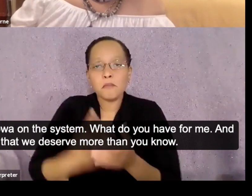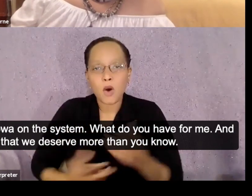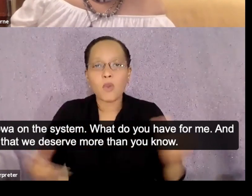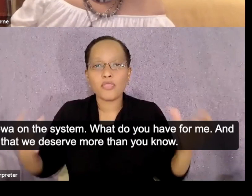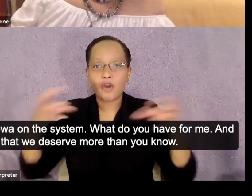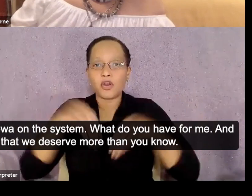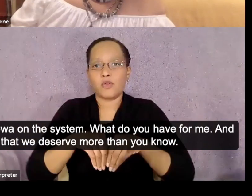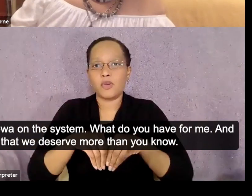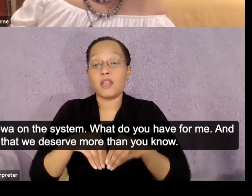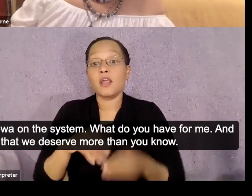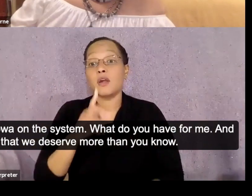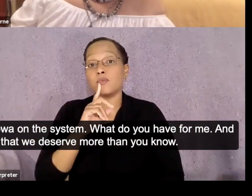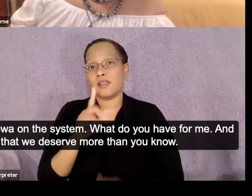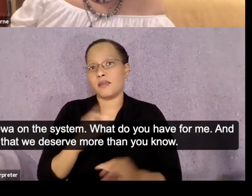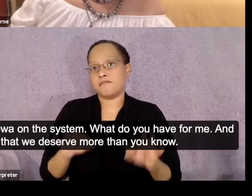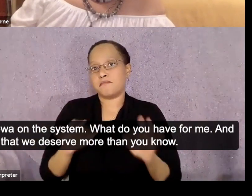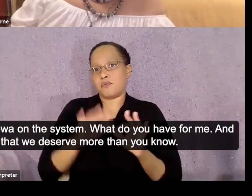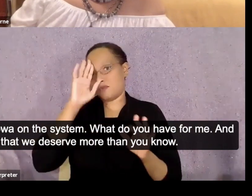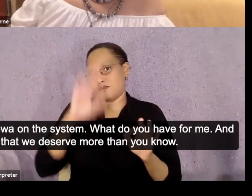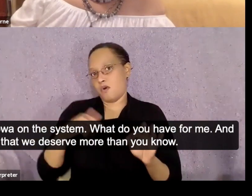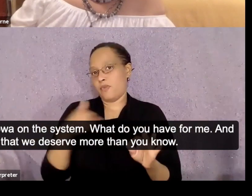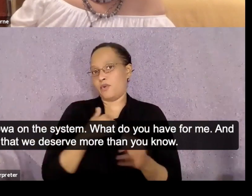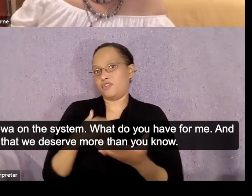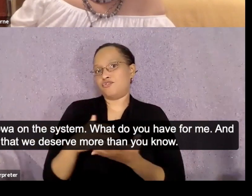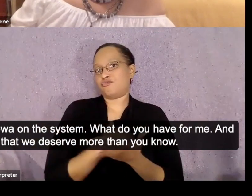And it is knowing that we deserve more than,